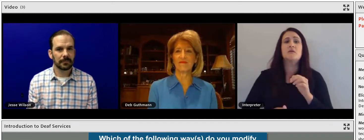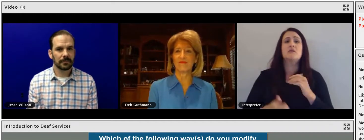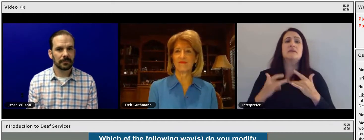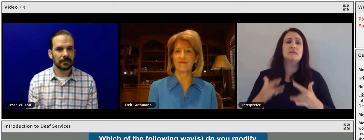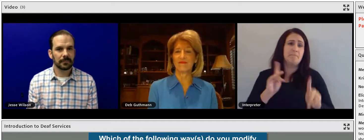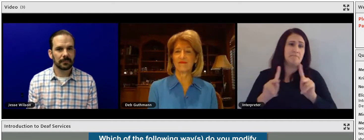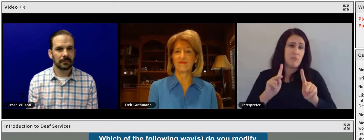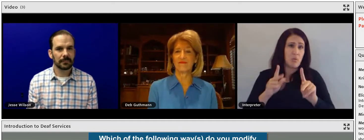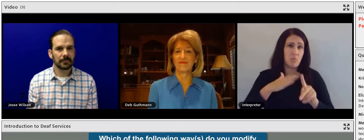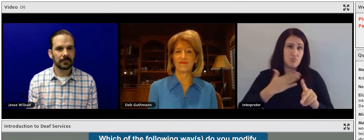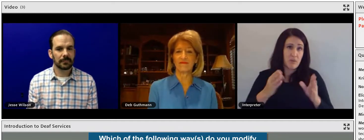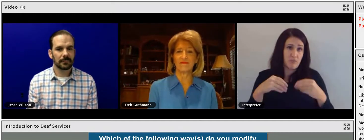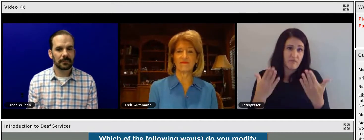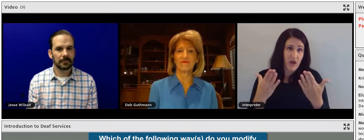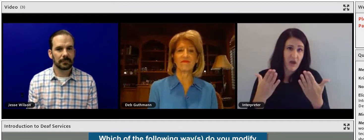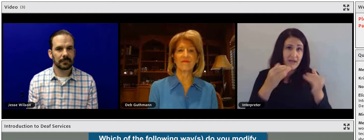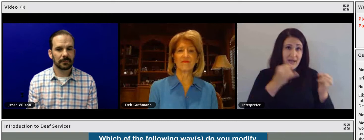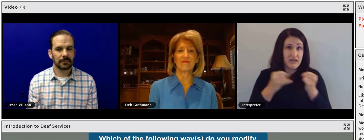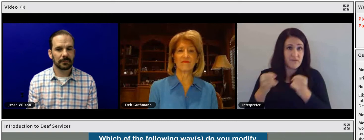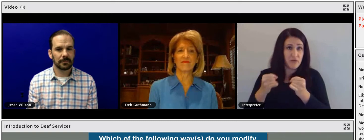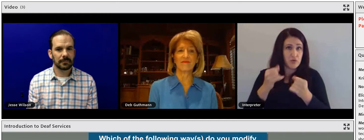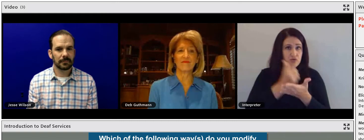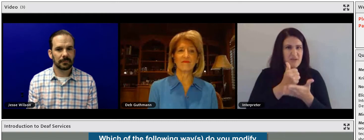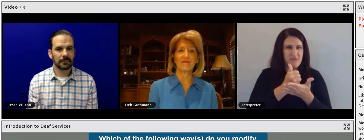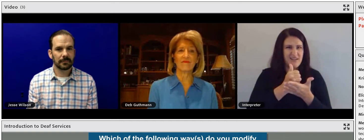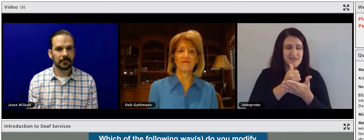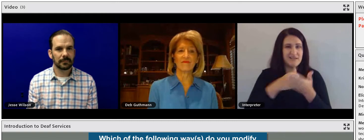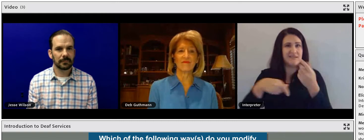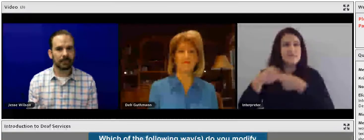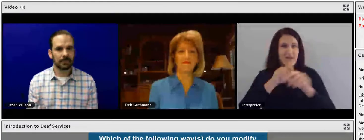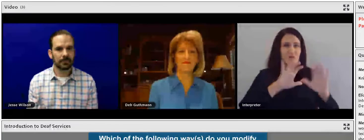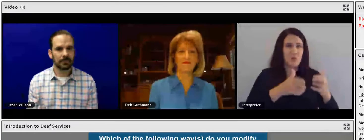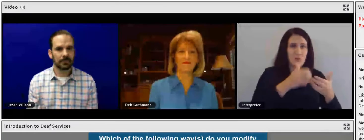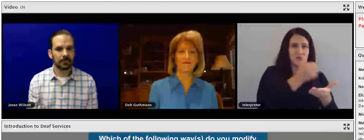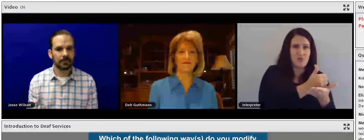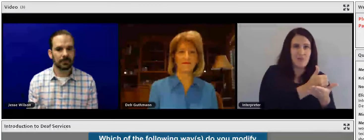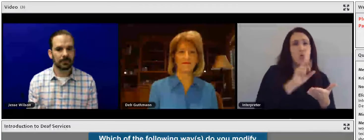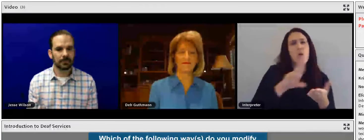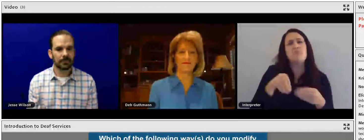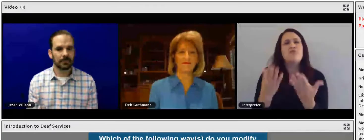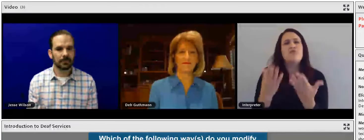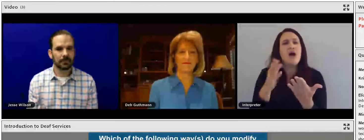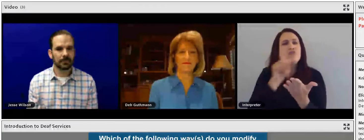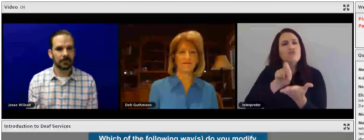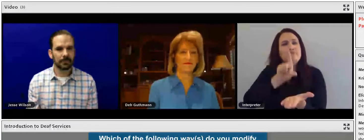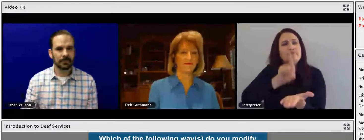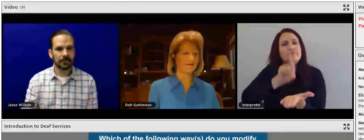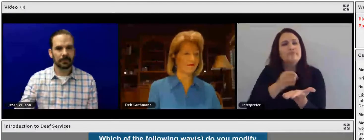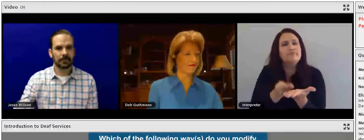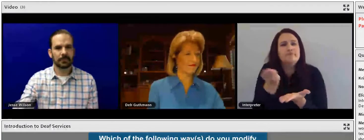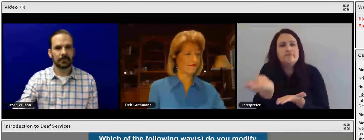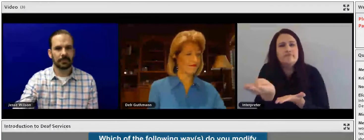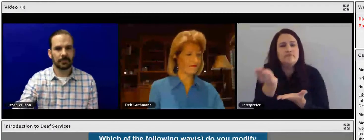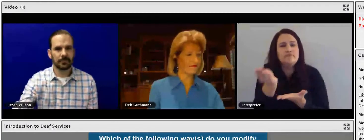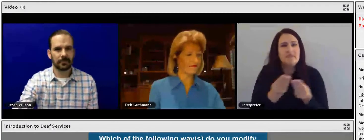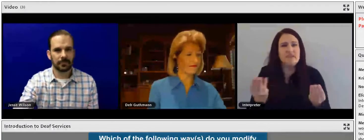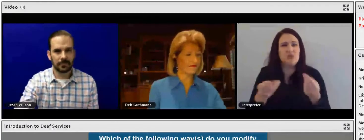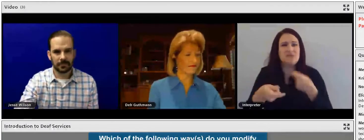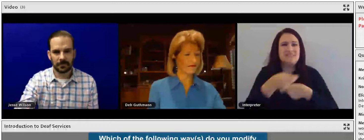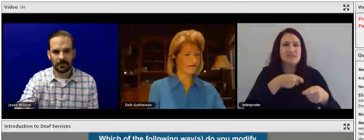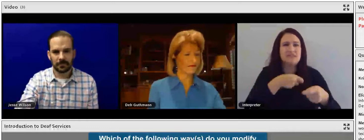to offer individual treatment versus group treatments, or offer written materials versus group